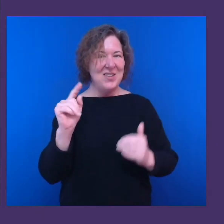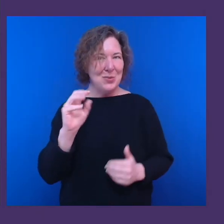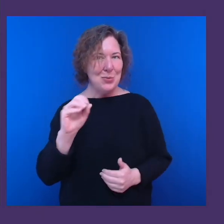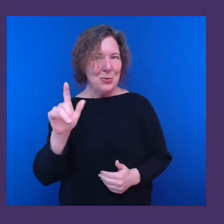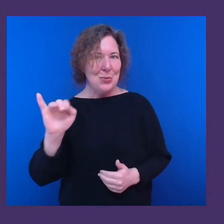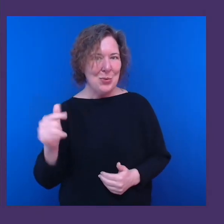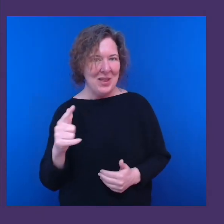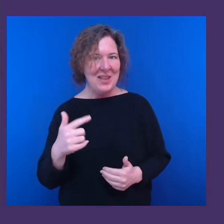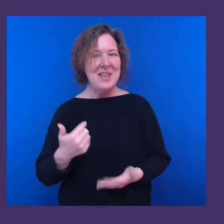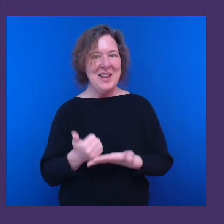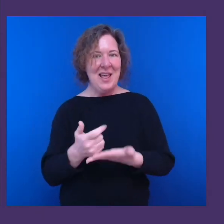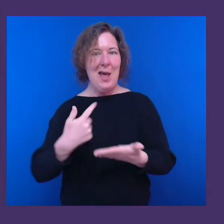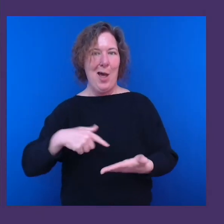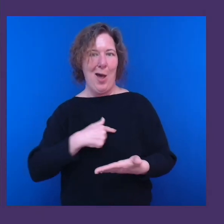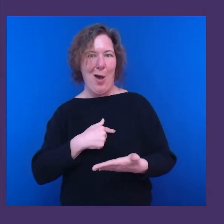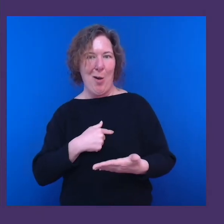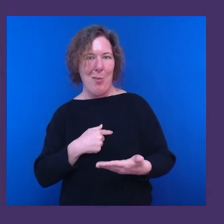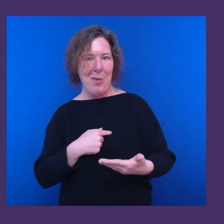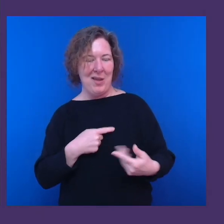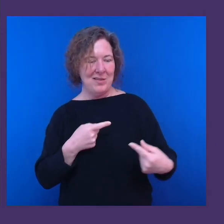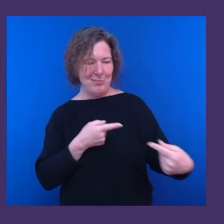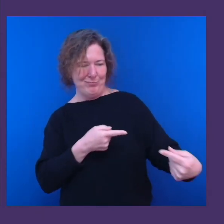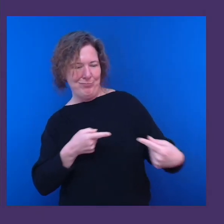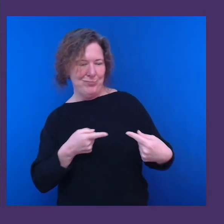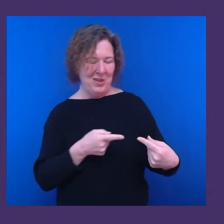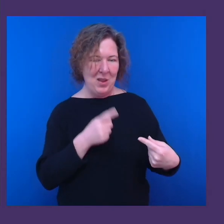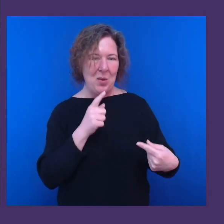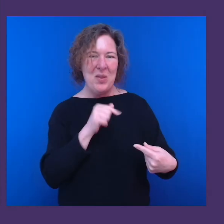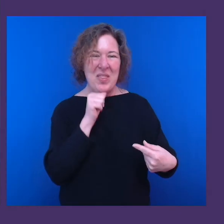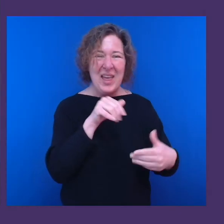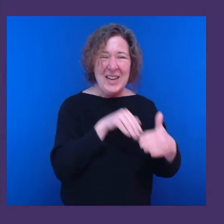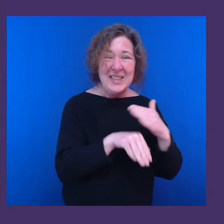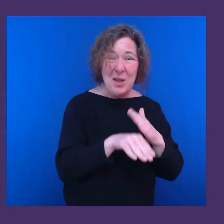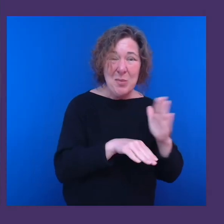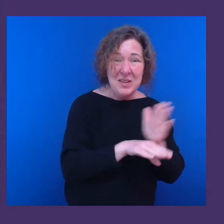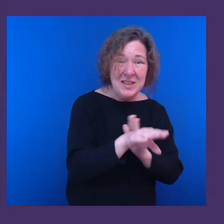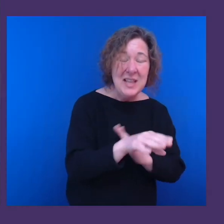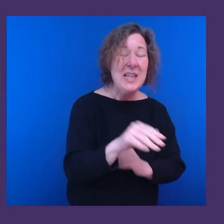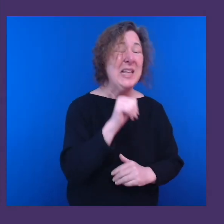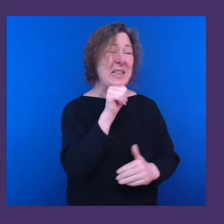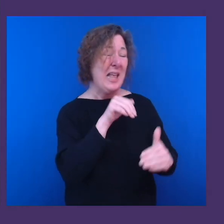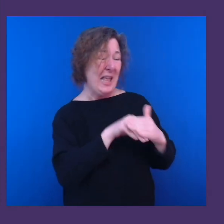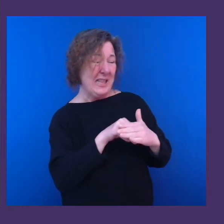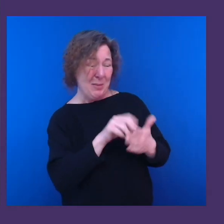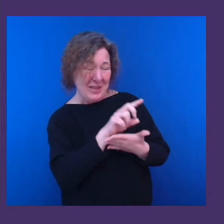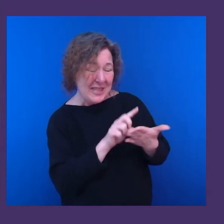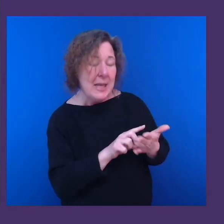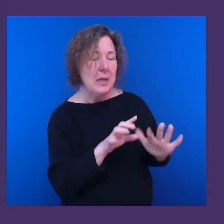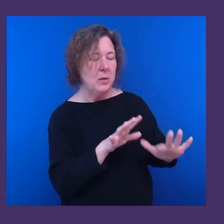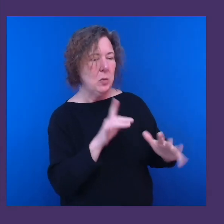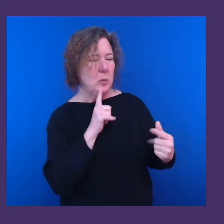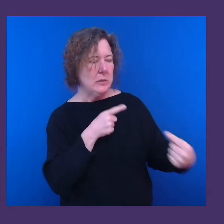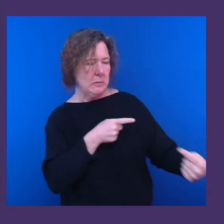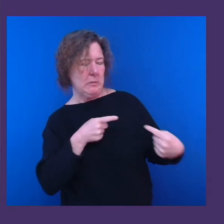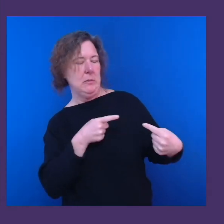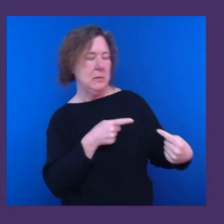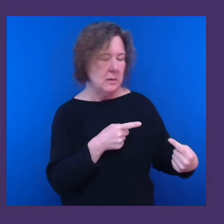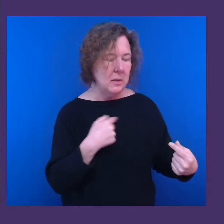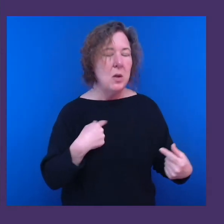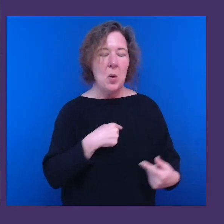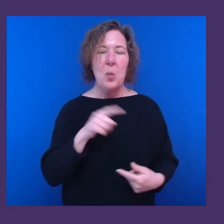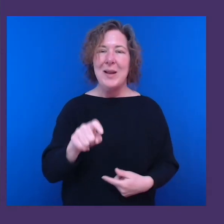combat inaccessible development, inaccessible design. We need tooling that can